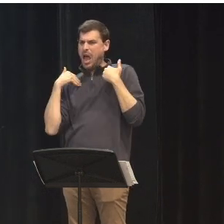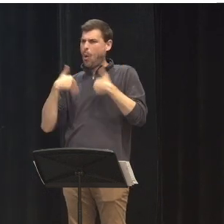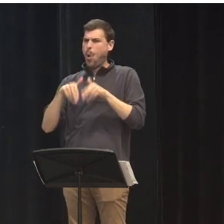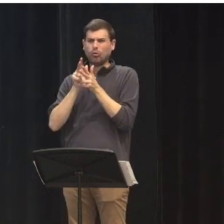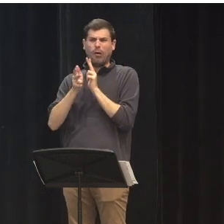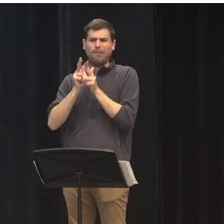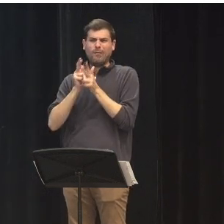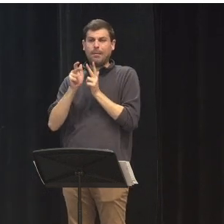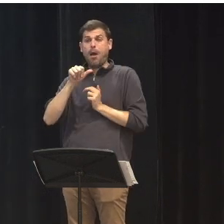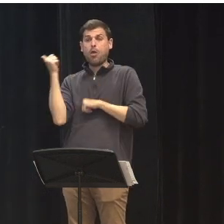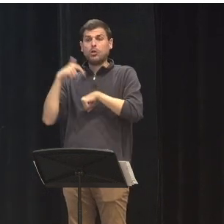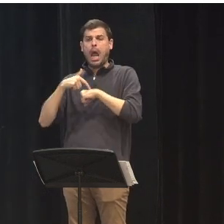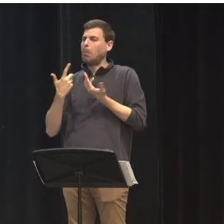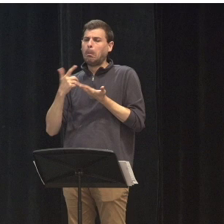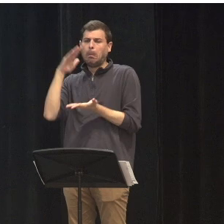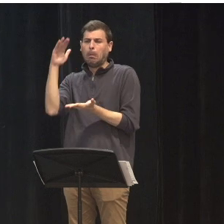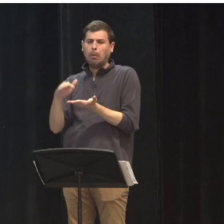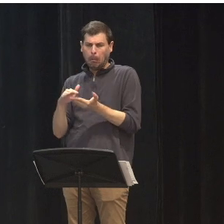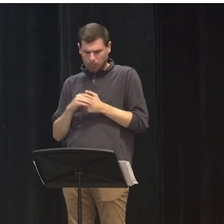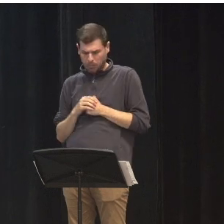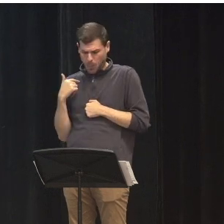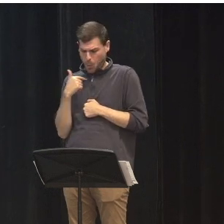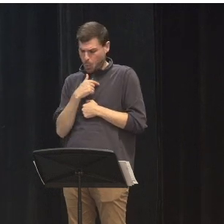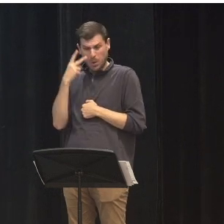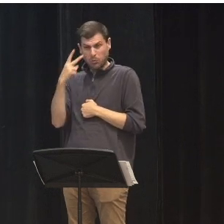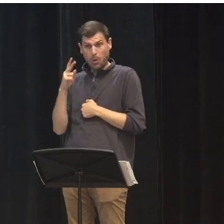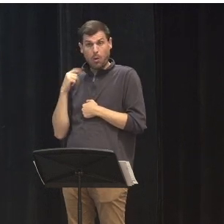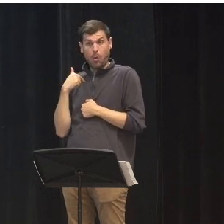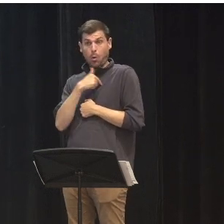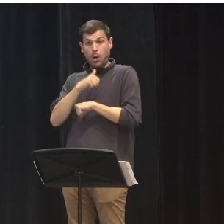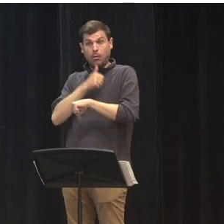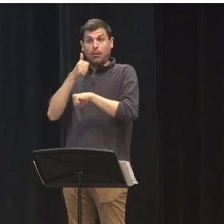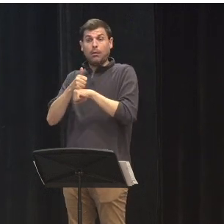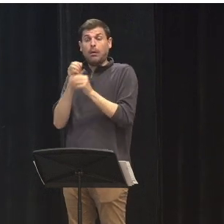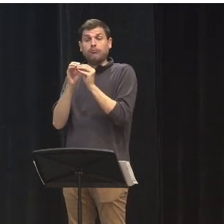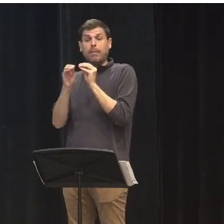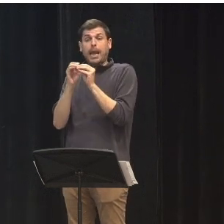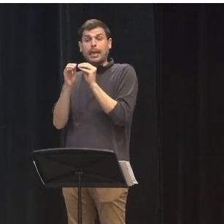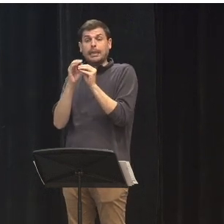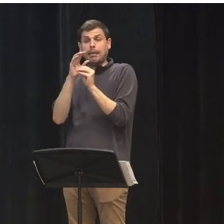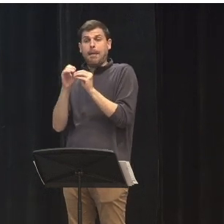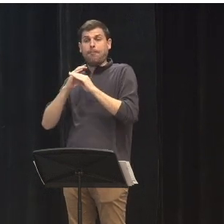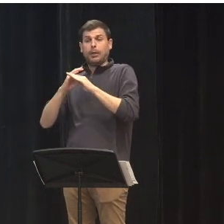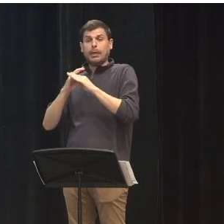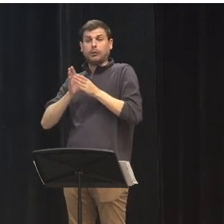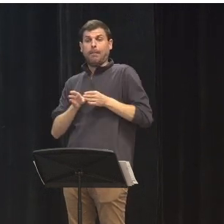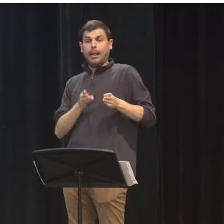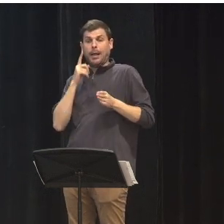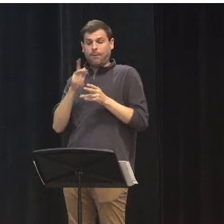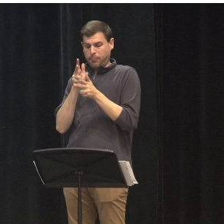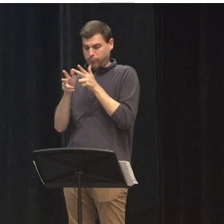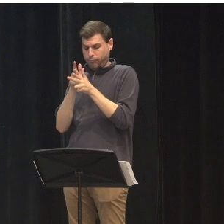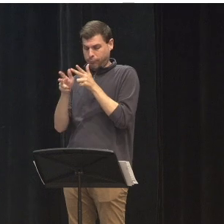traffic. We also looked at the impacts of the implementation of a maintenance and protection of traffic plan, otherwise referred to in the